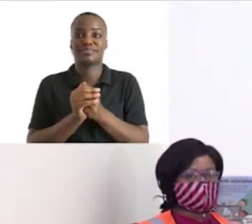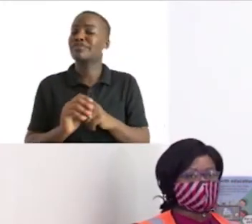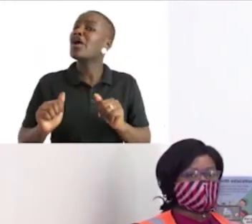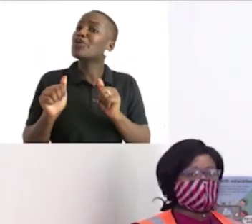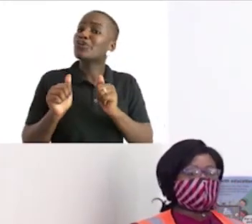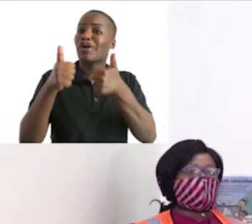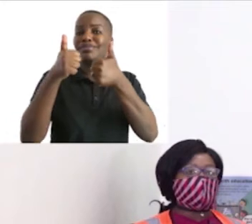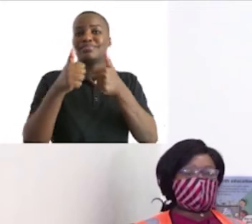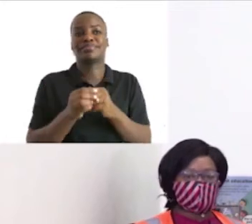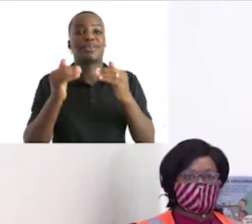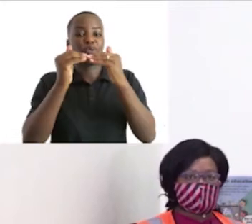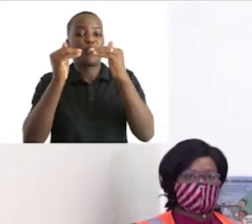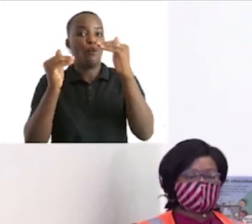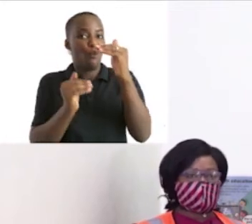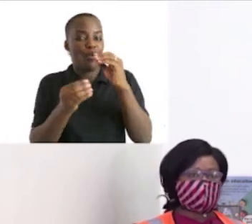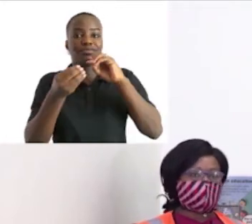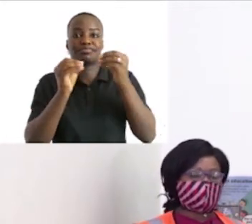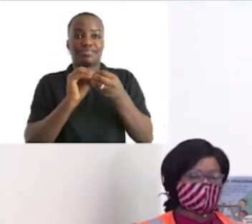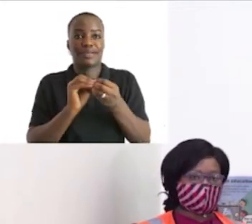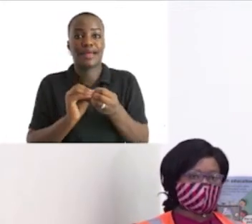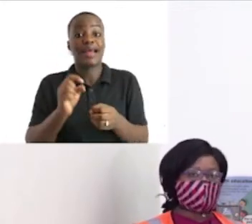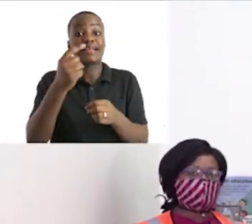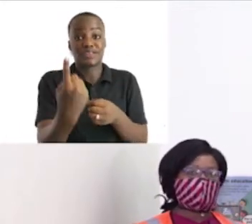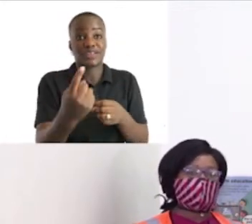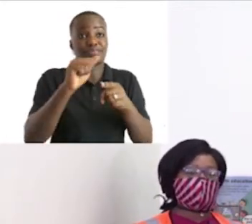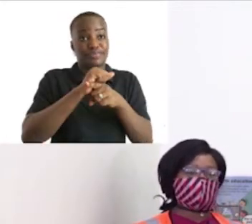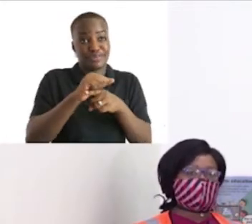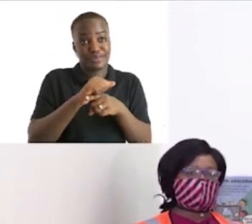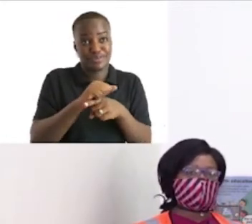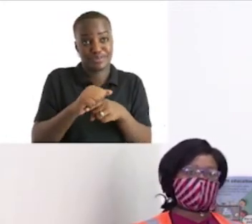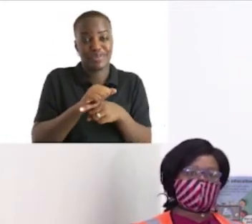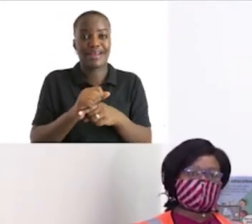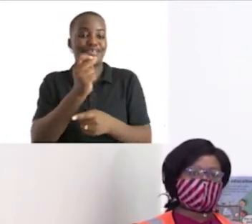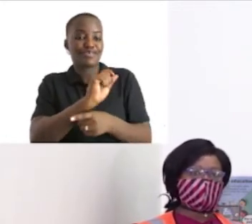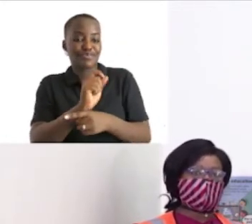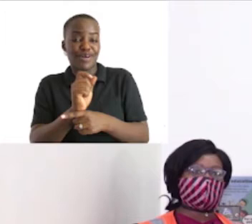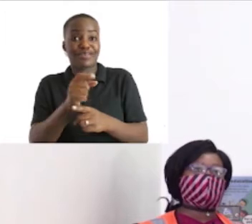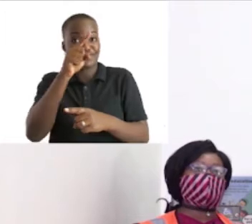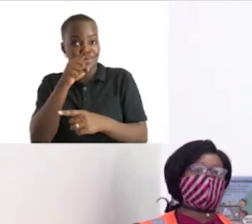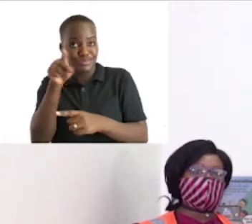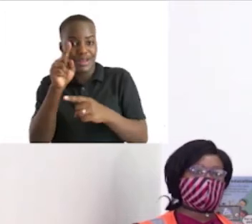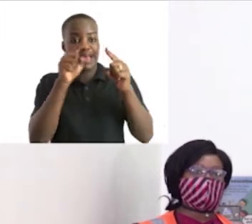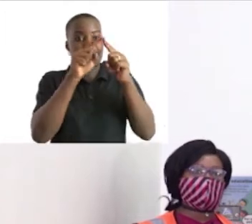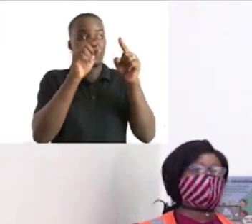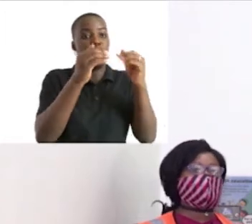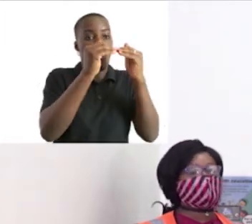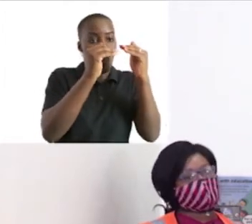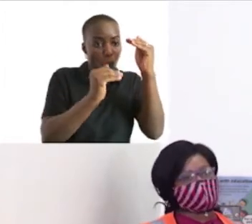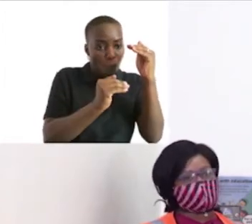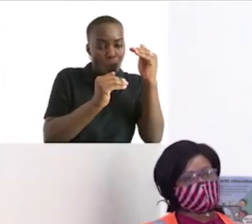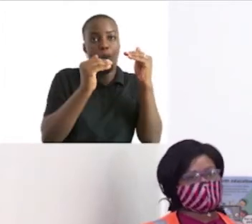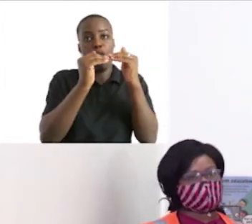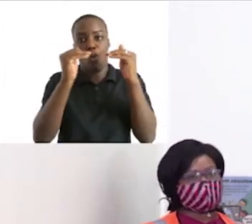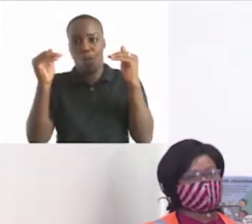Very good. Now I want you to try this exercise by yourself. Make sure that you write the correct number in the odd box or